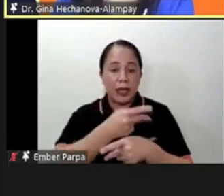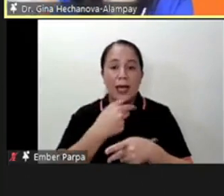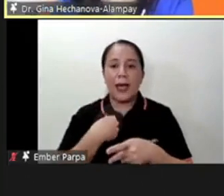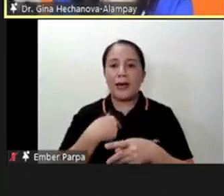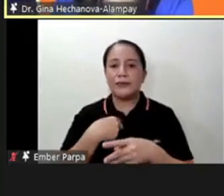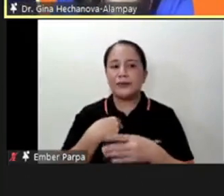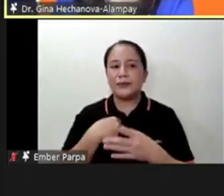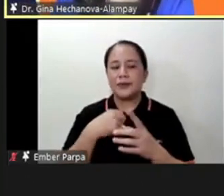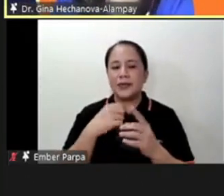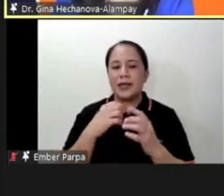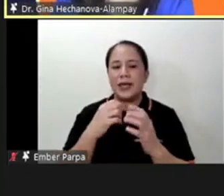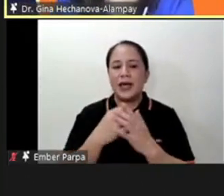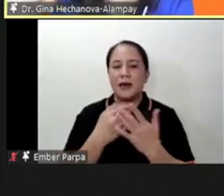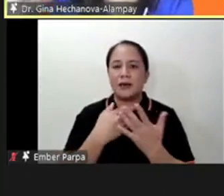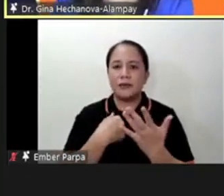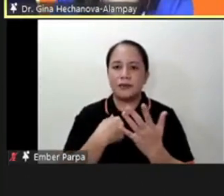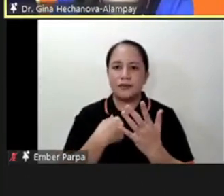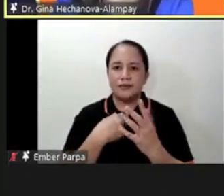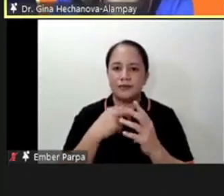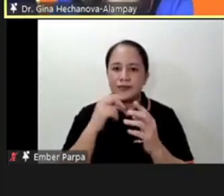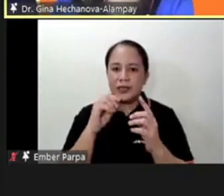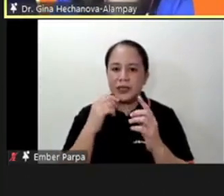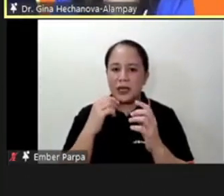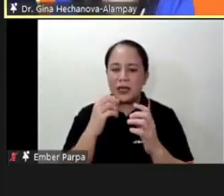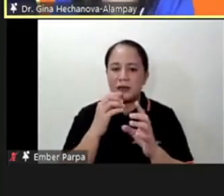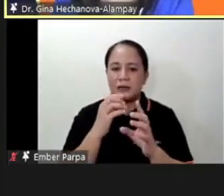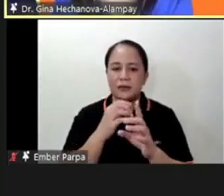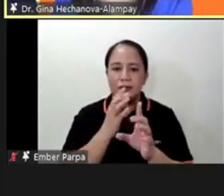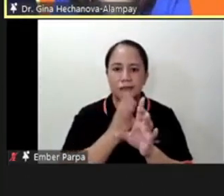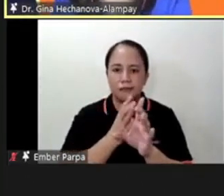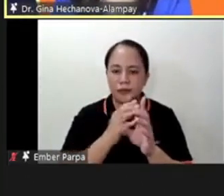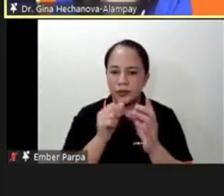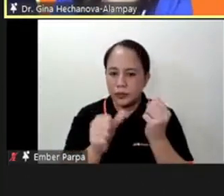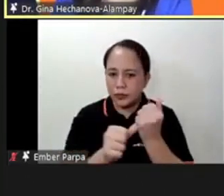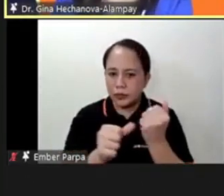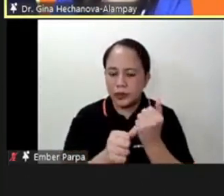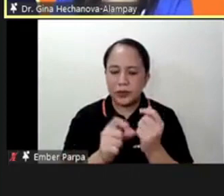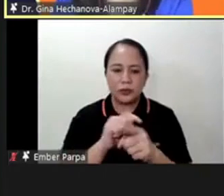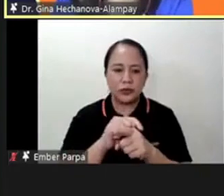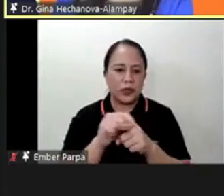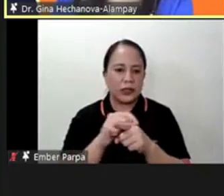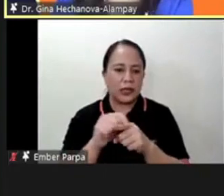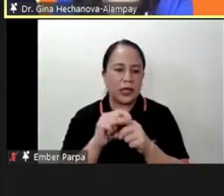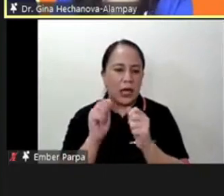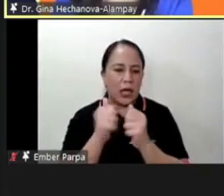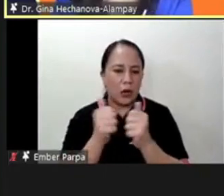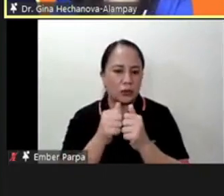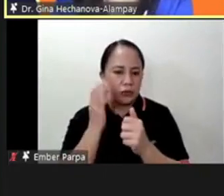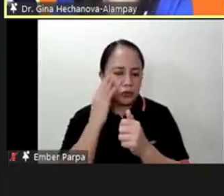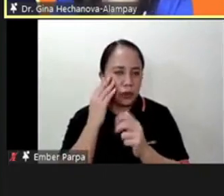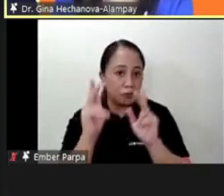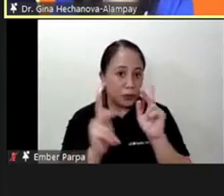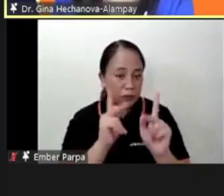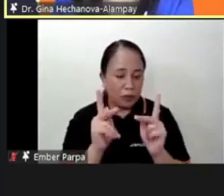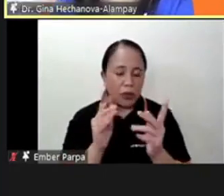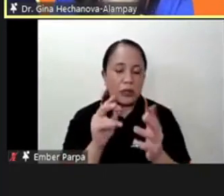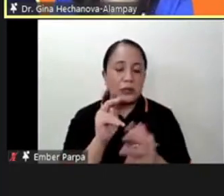programs, benefits, providing psych first aid, training bosses on how to spot people who might